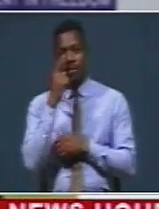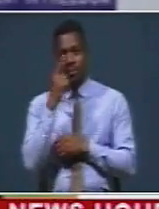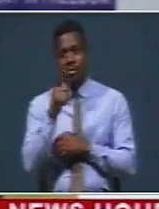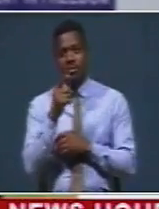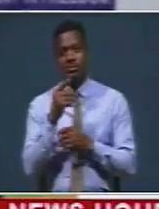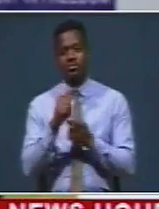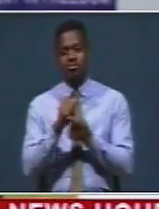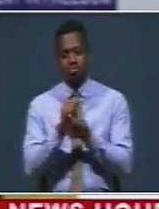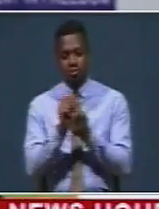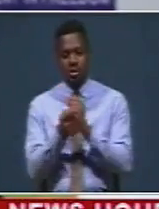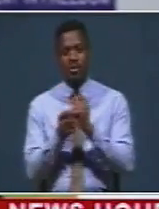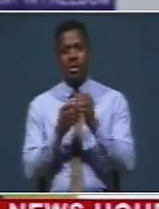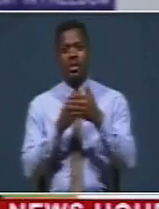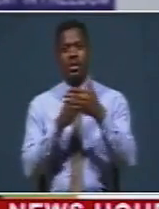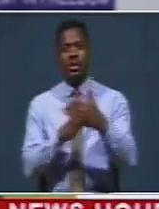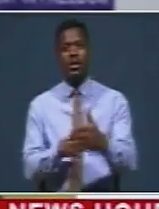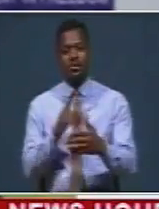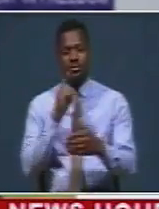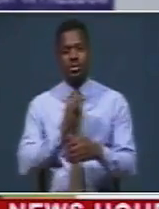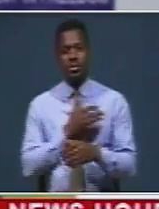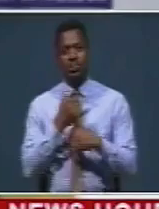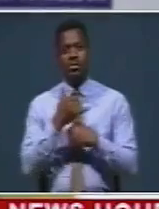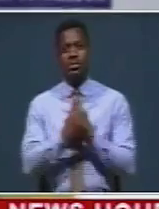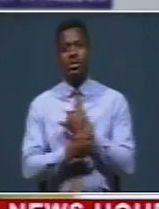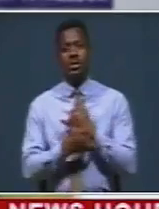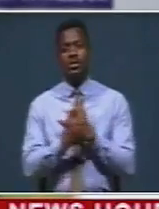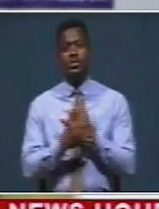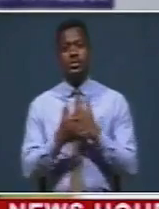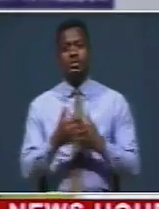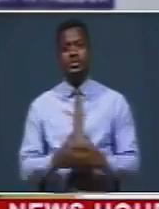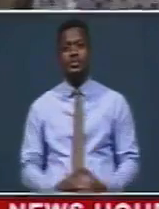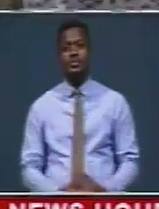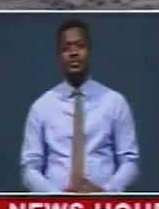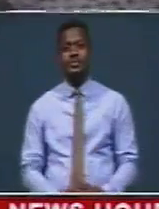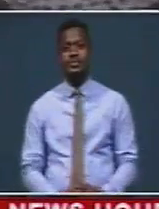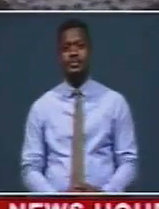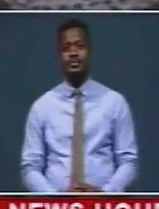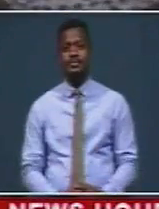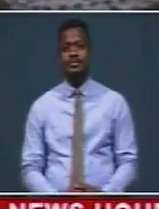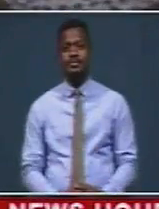for a transformative leader for our country.